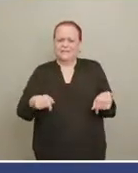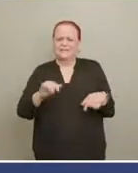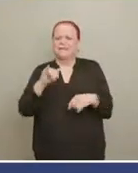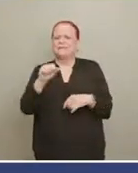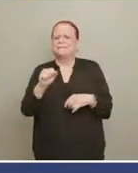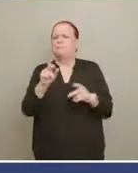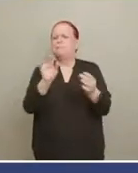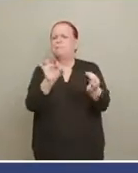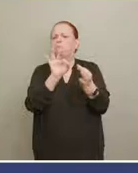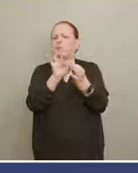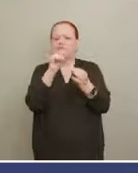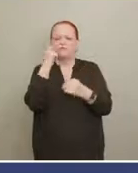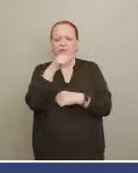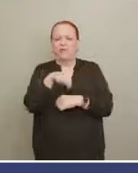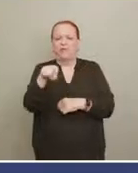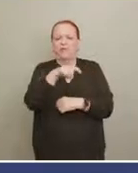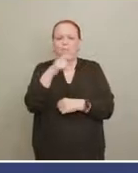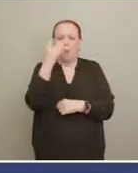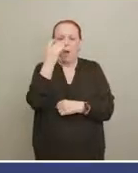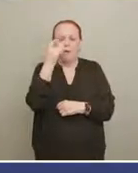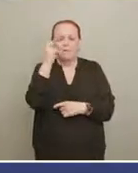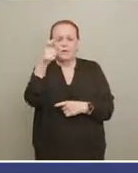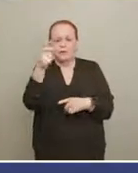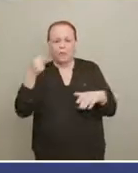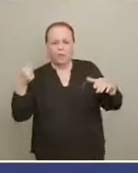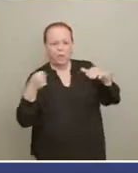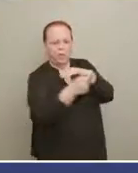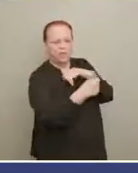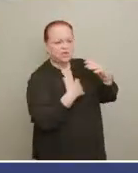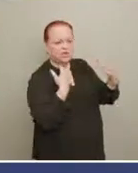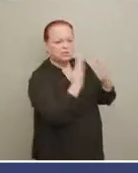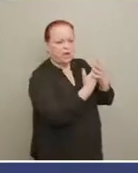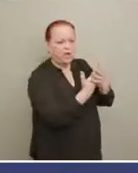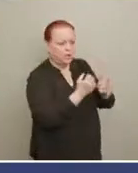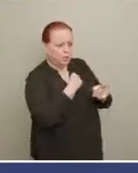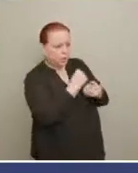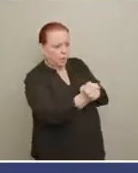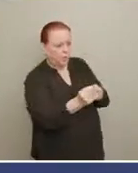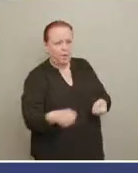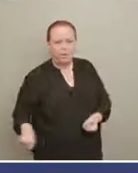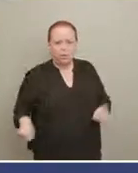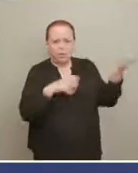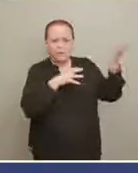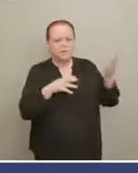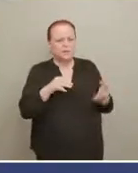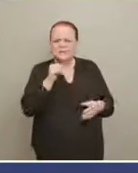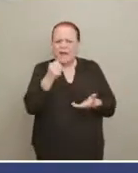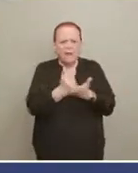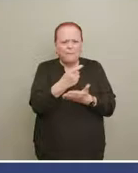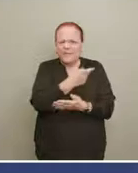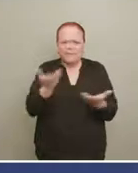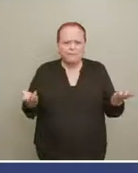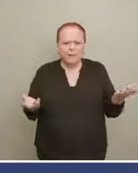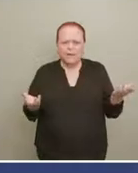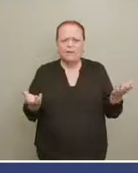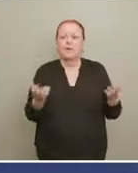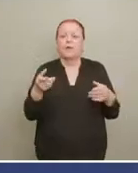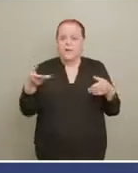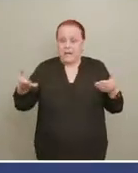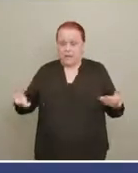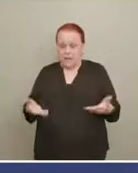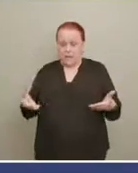cell and having them sober up for 8 hours and give them a citation and kick them out the back door, this actually has the resources to give them, you